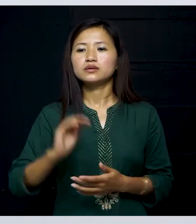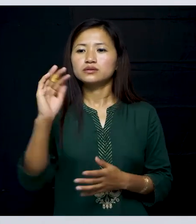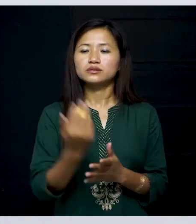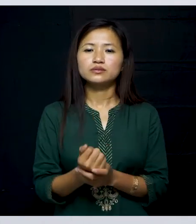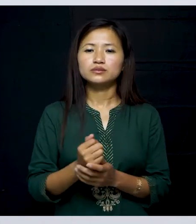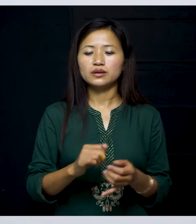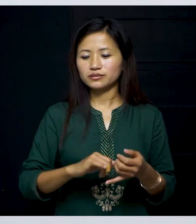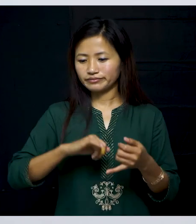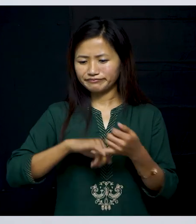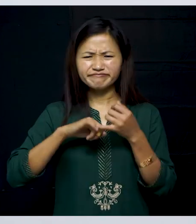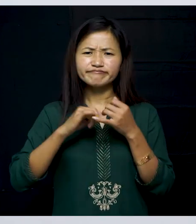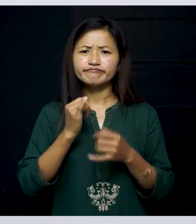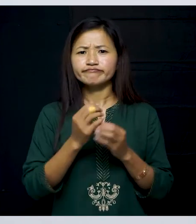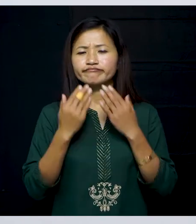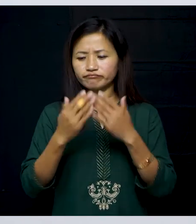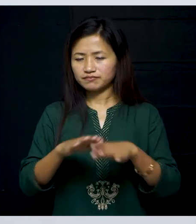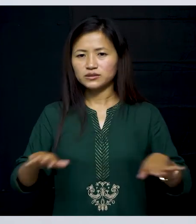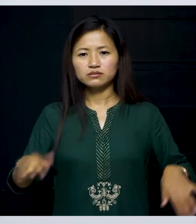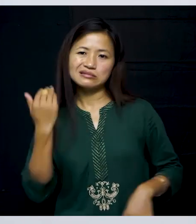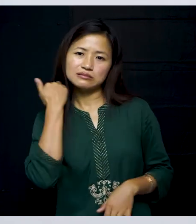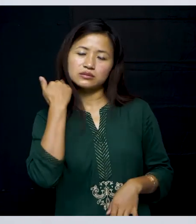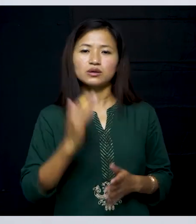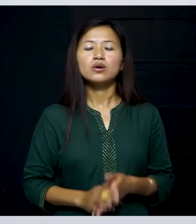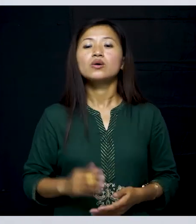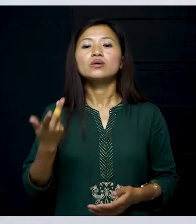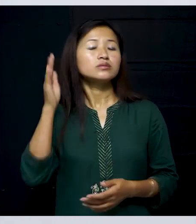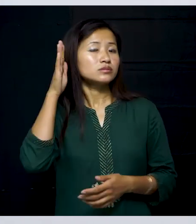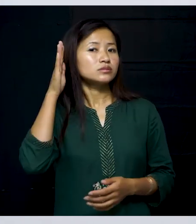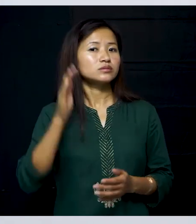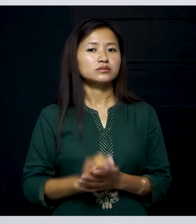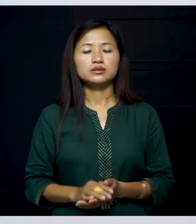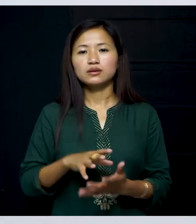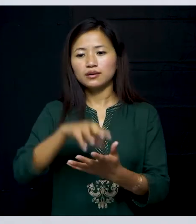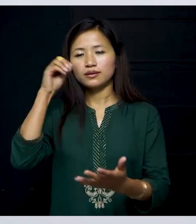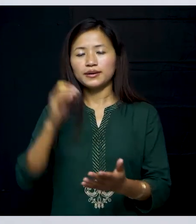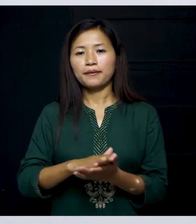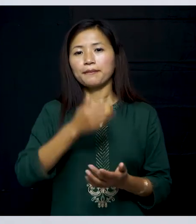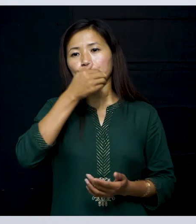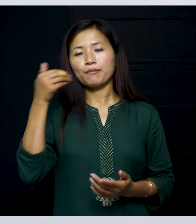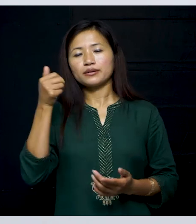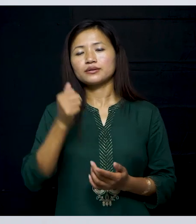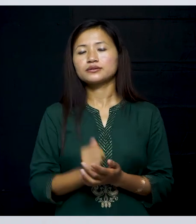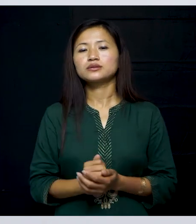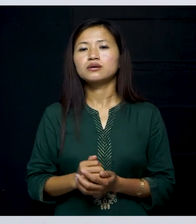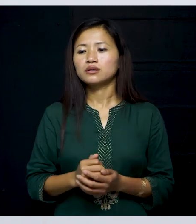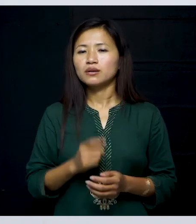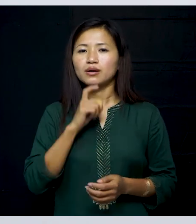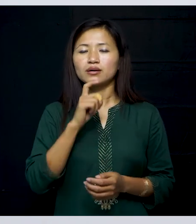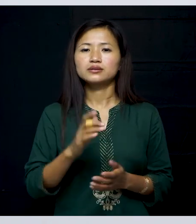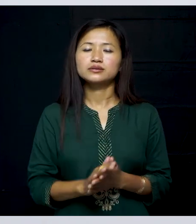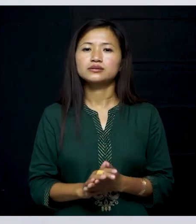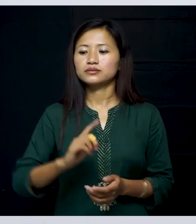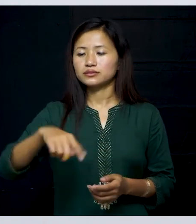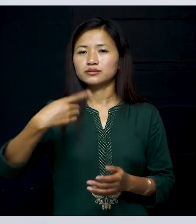will find it boring. Okay, but when you listen to the explanations, you will also learn better. So I'm requesting you to join again even